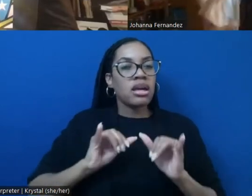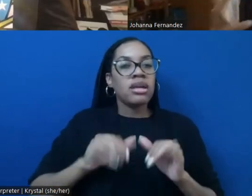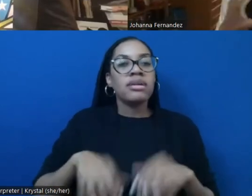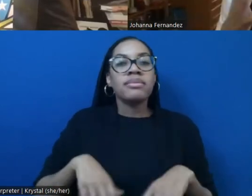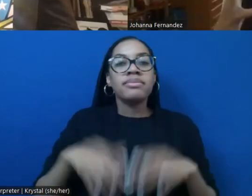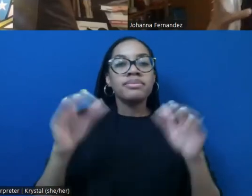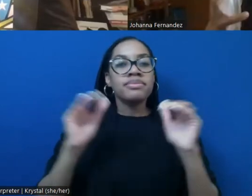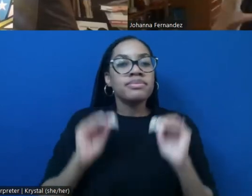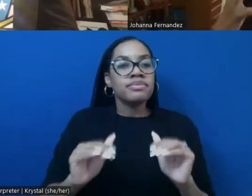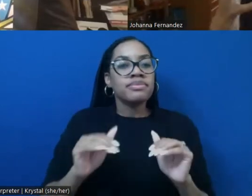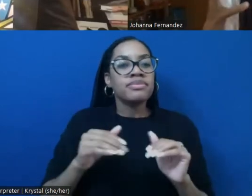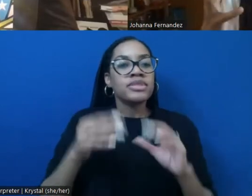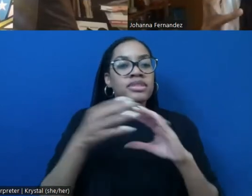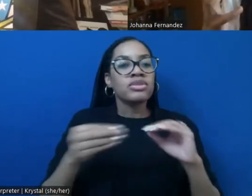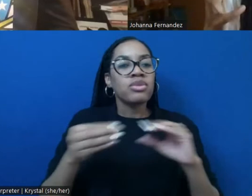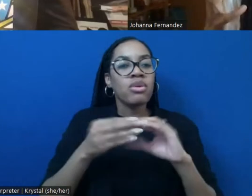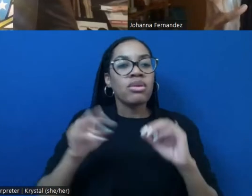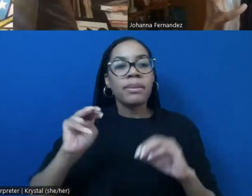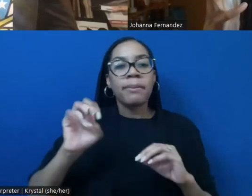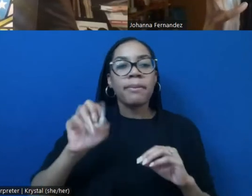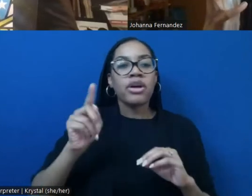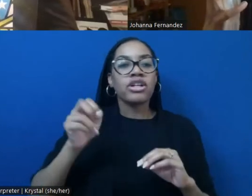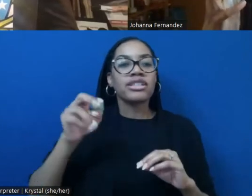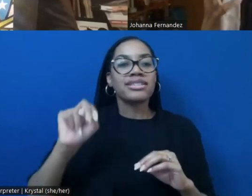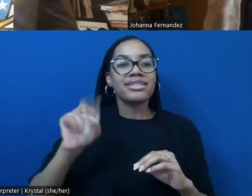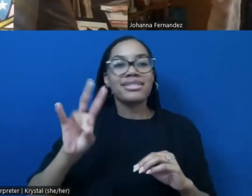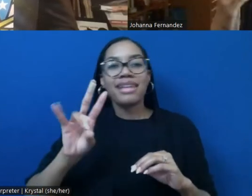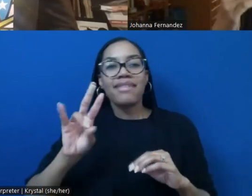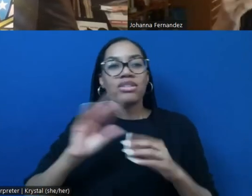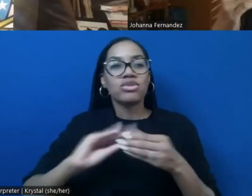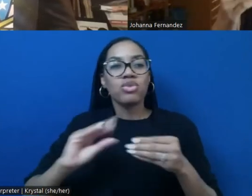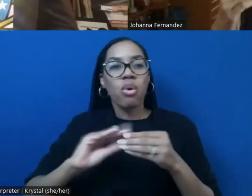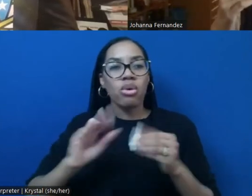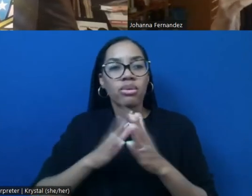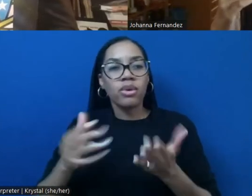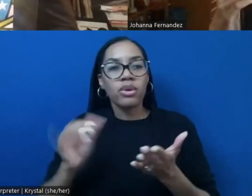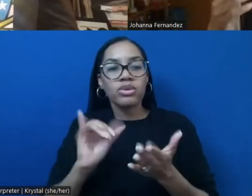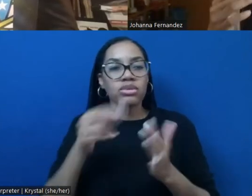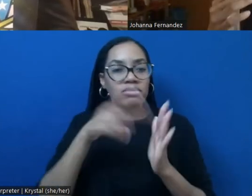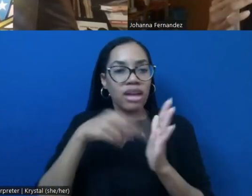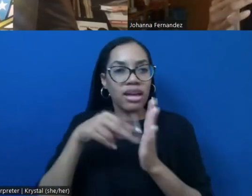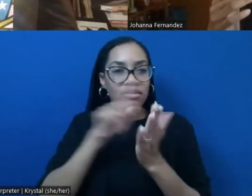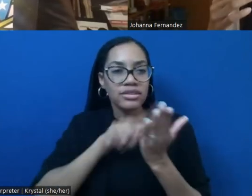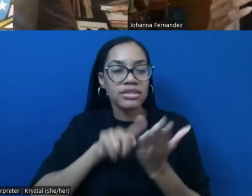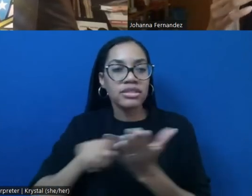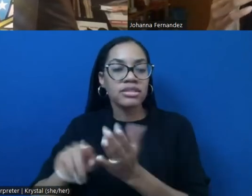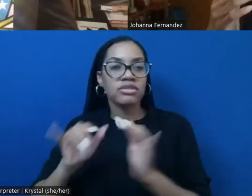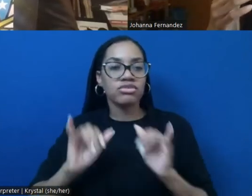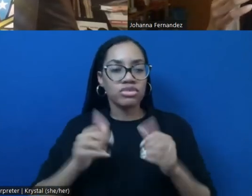know, existential question, who am I? Yeah. And what's my relationship to my community?